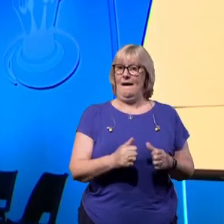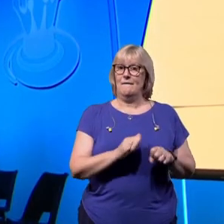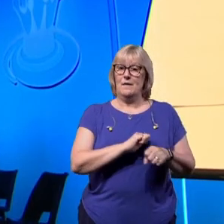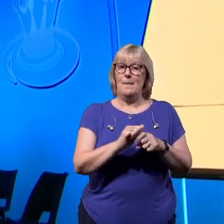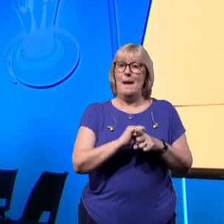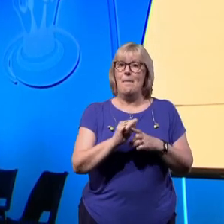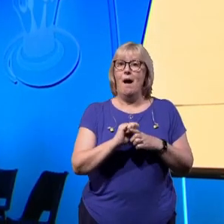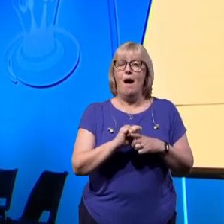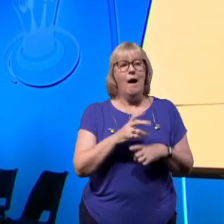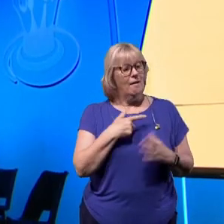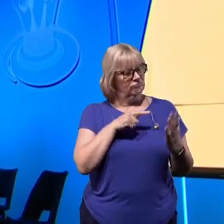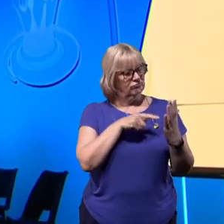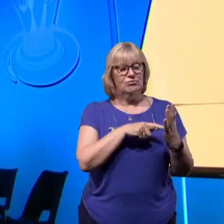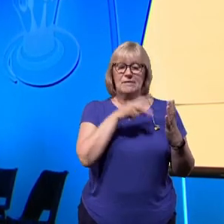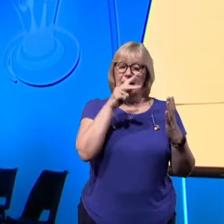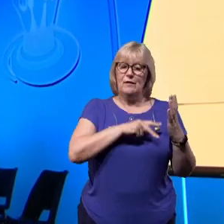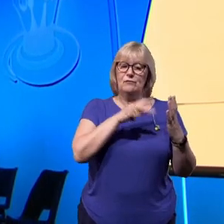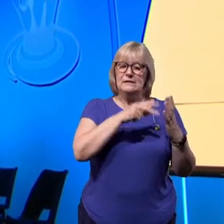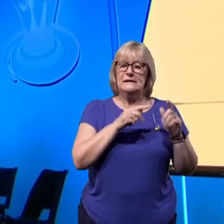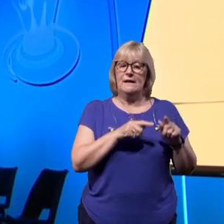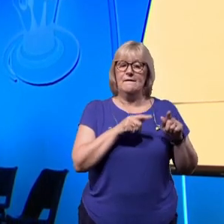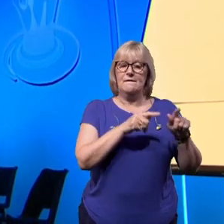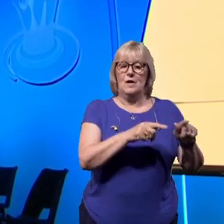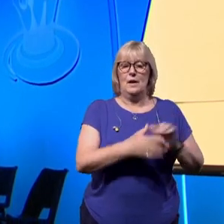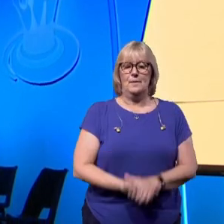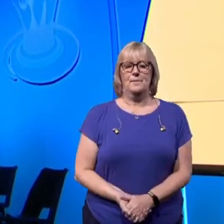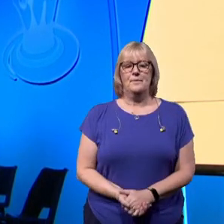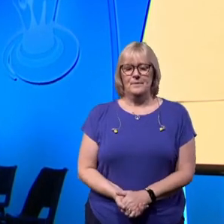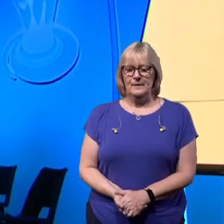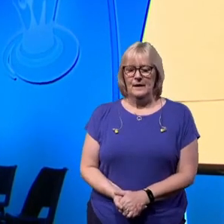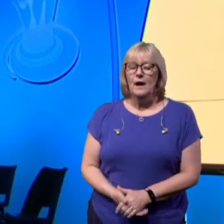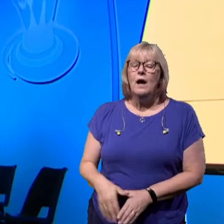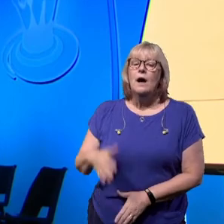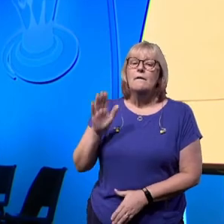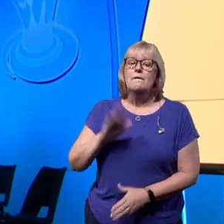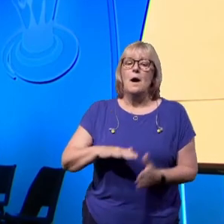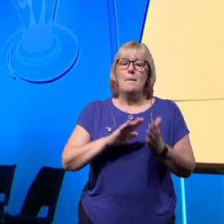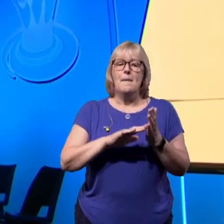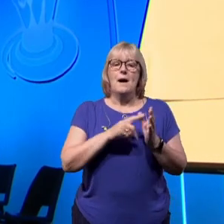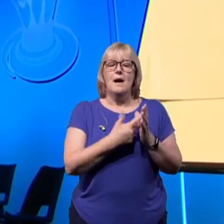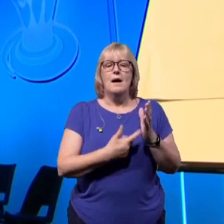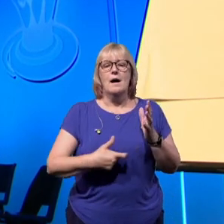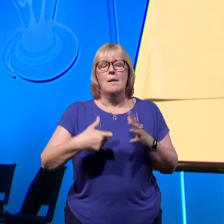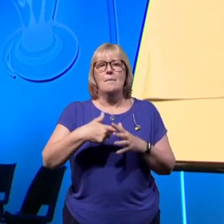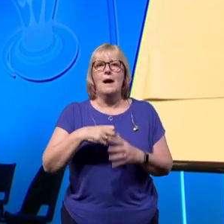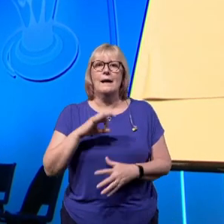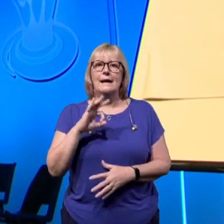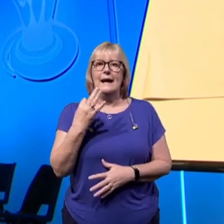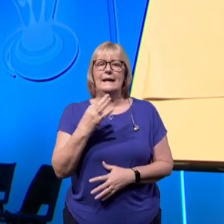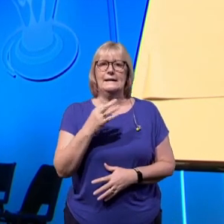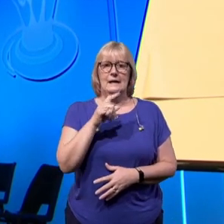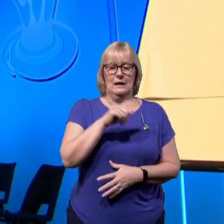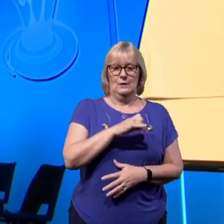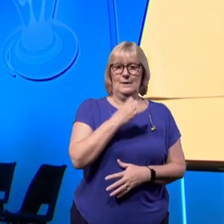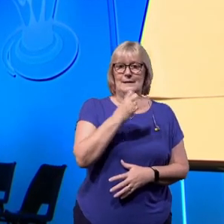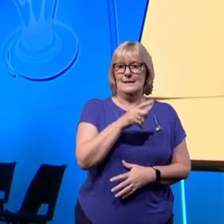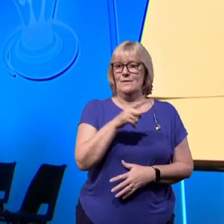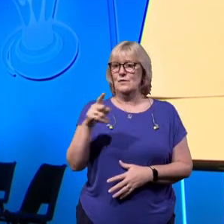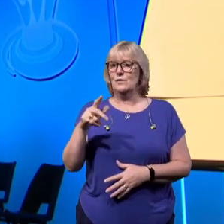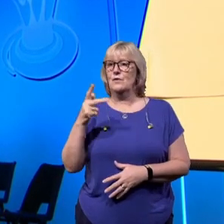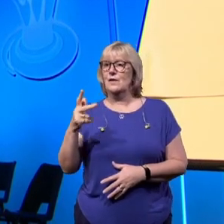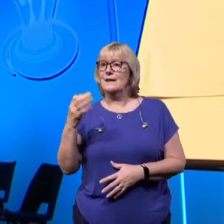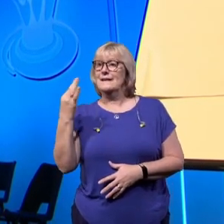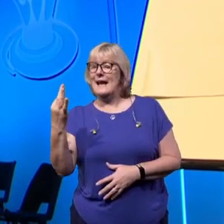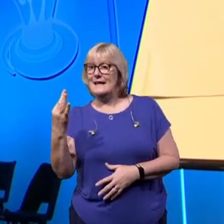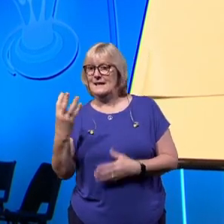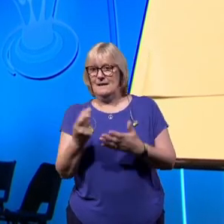this morning, and I'm going to read through from Mark 8, 27 to 38, and a couple more readings after that.